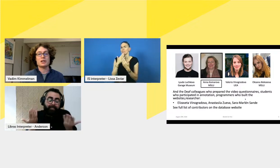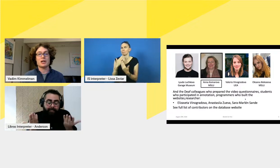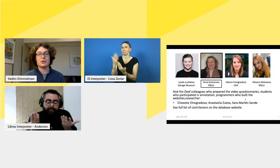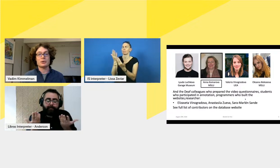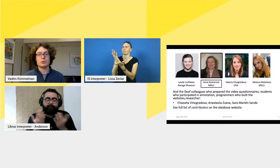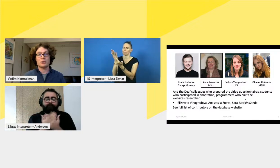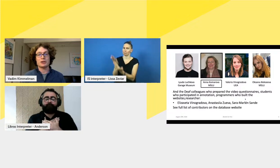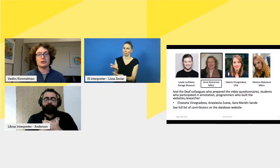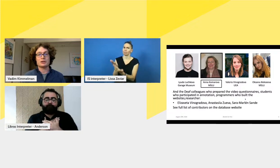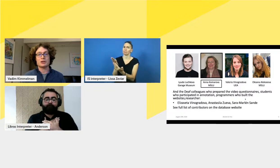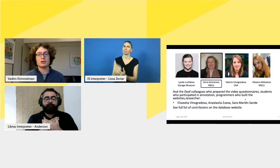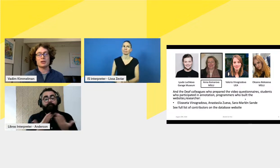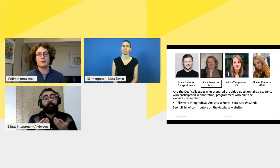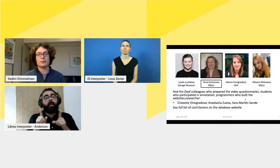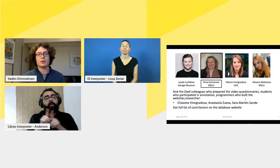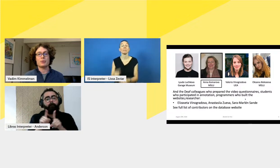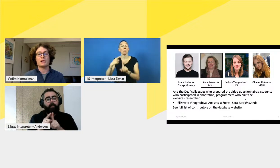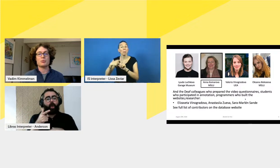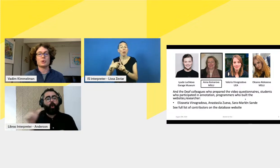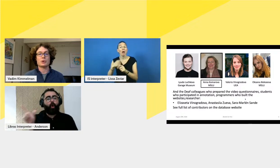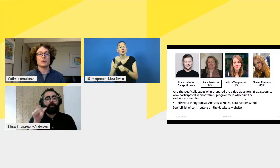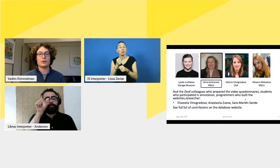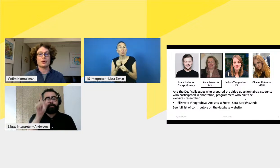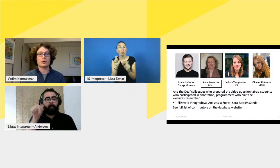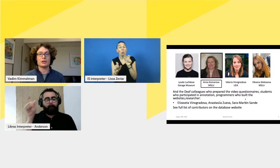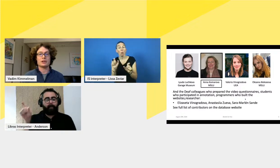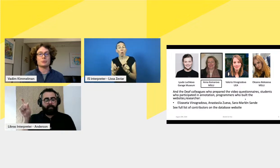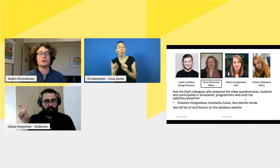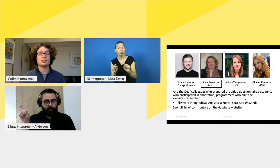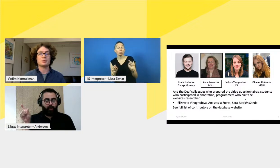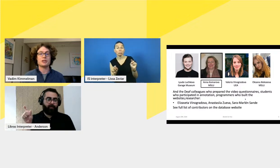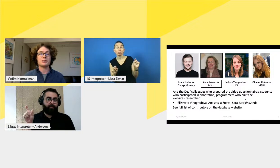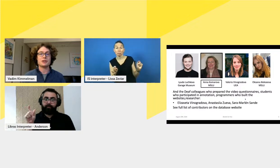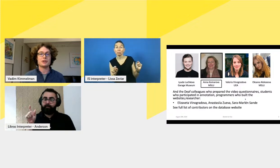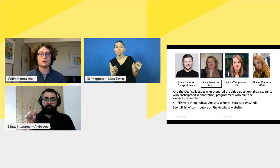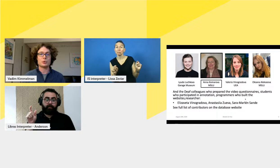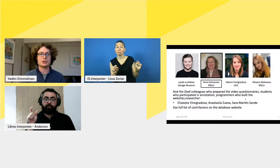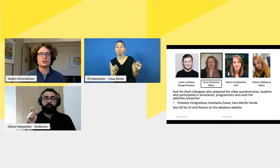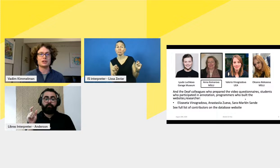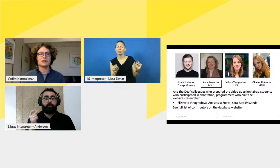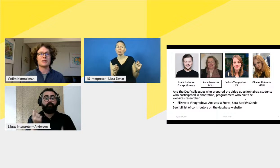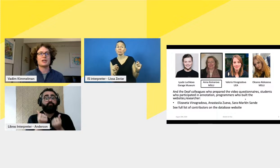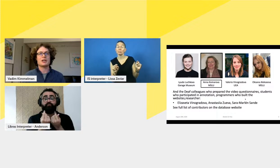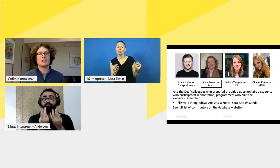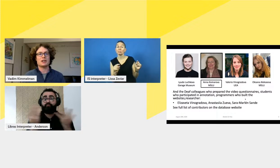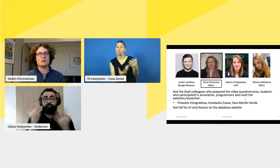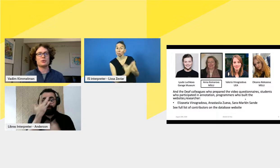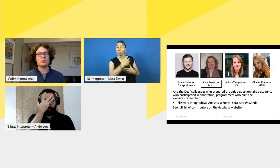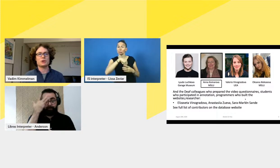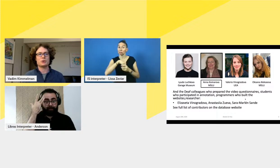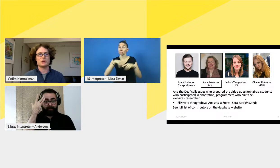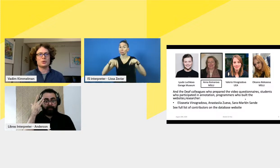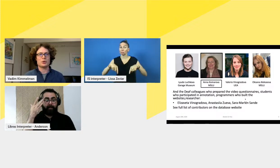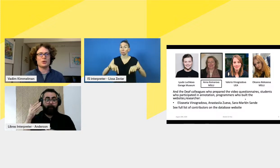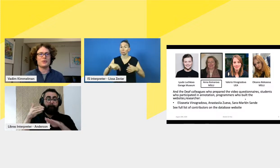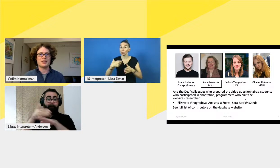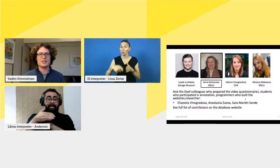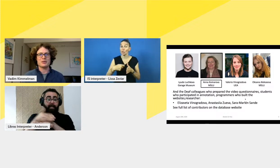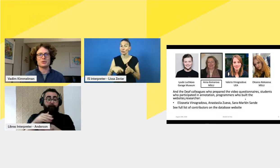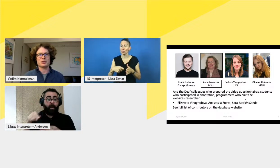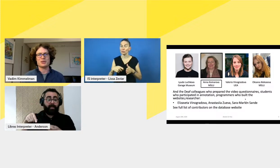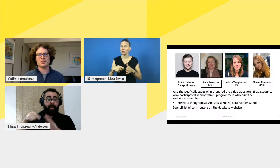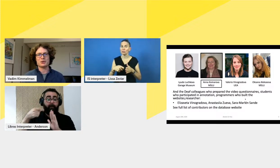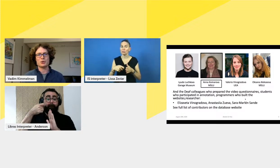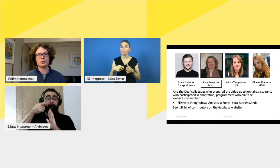And many other colleagues, many more of the colleagues participated in this project. And if you want to know all